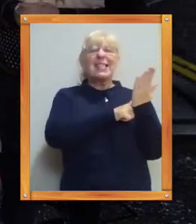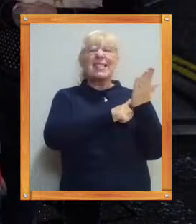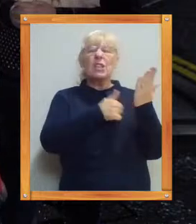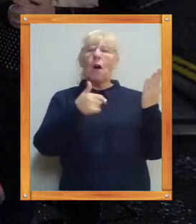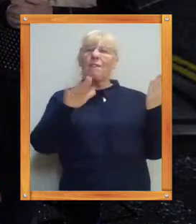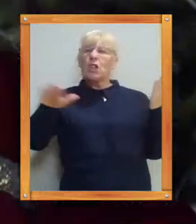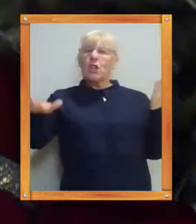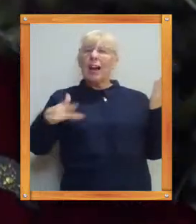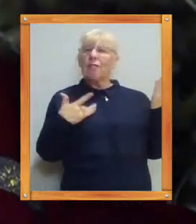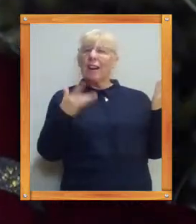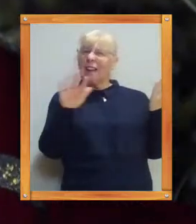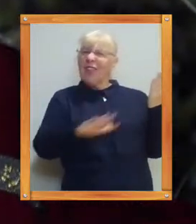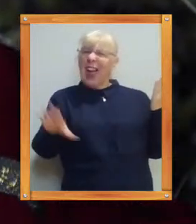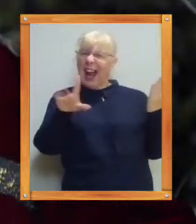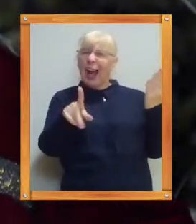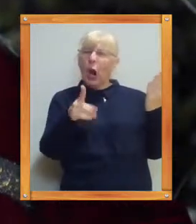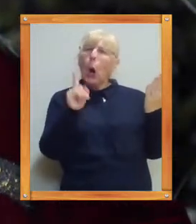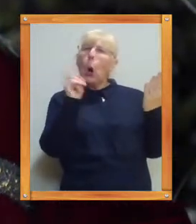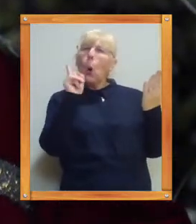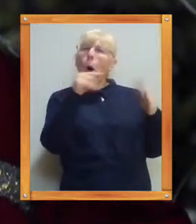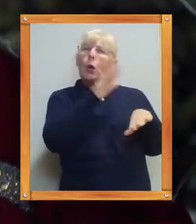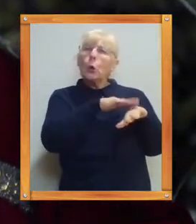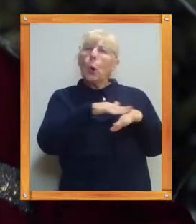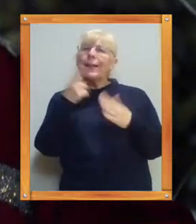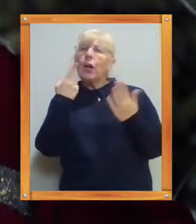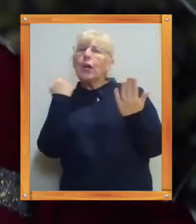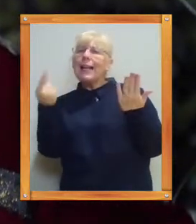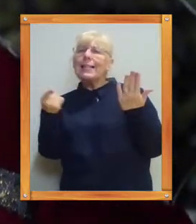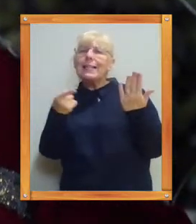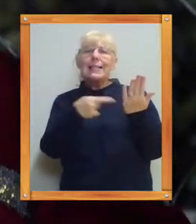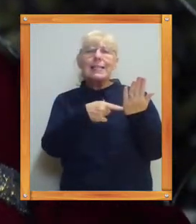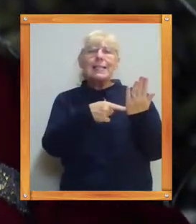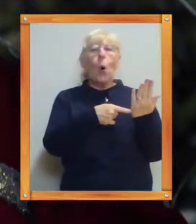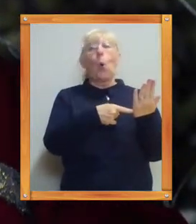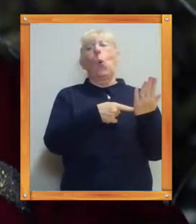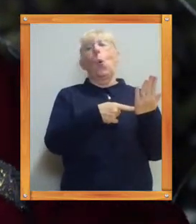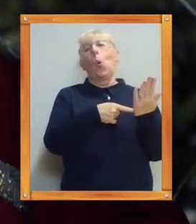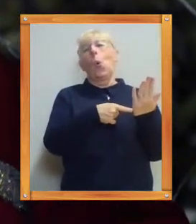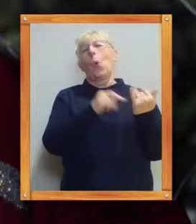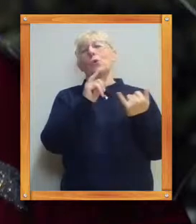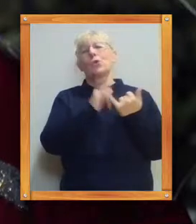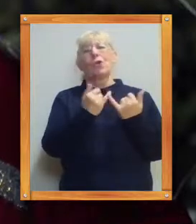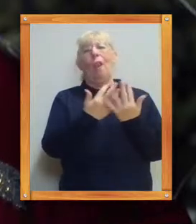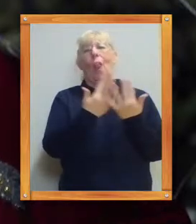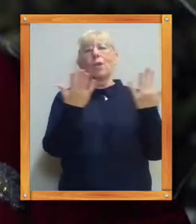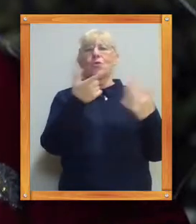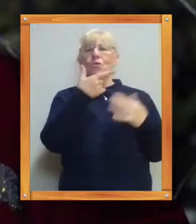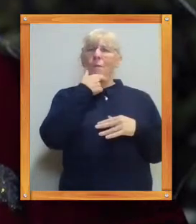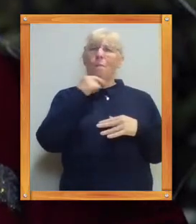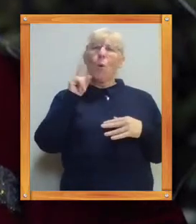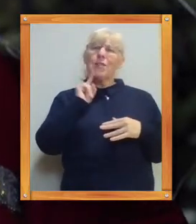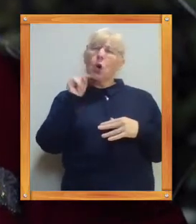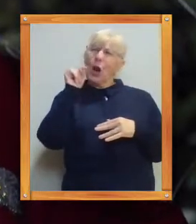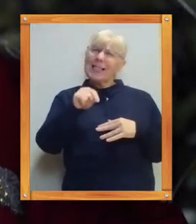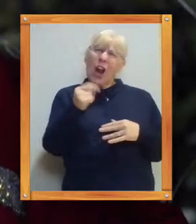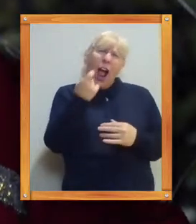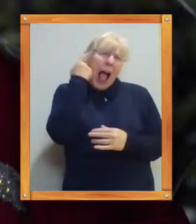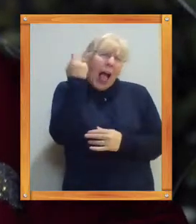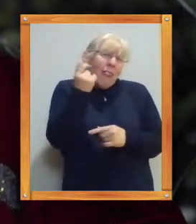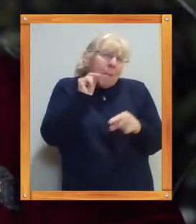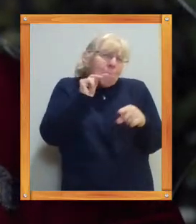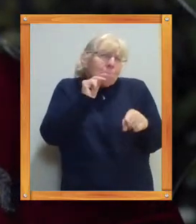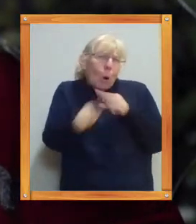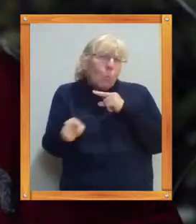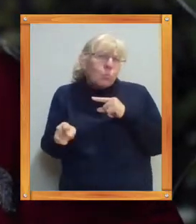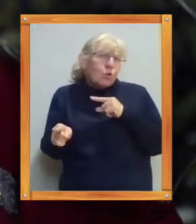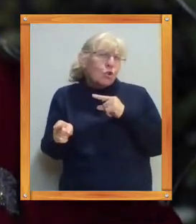Santa? Oh, Stuart. There's lots of boys and girls here in Randallstown, and I think everyone's nearly made it onto my nice list. There's still